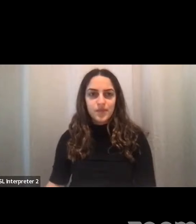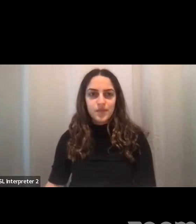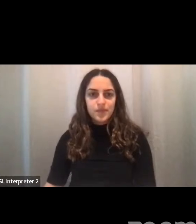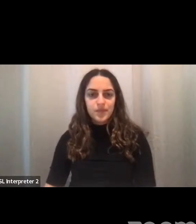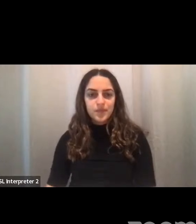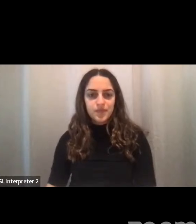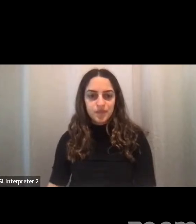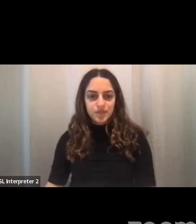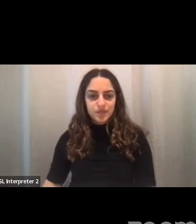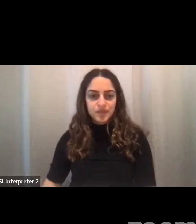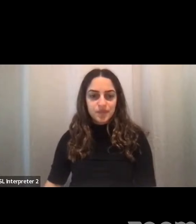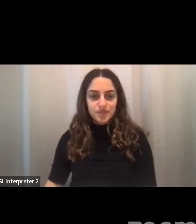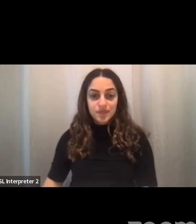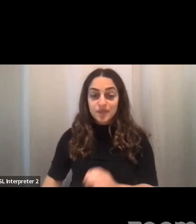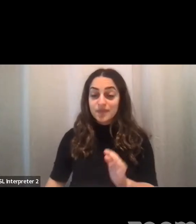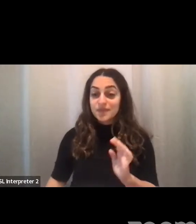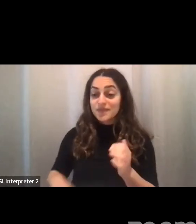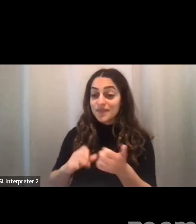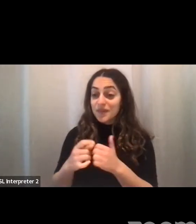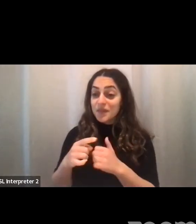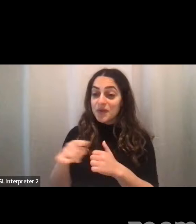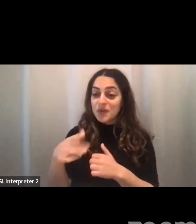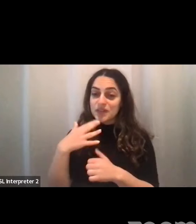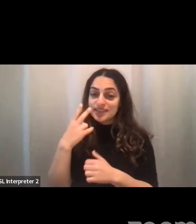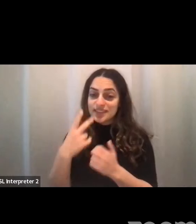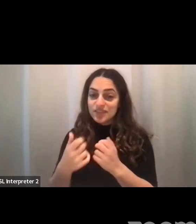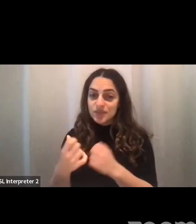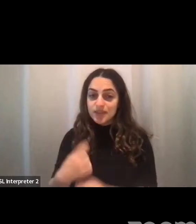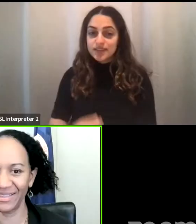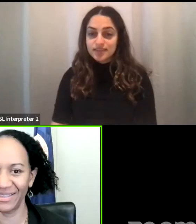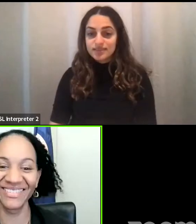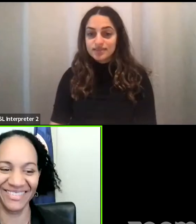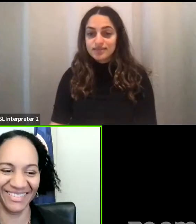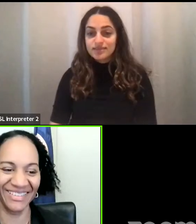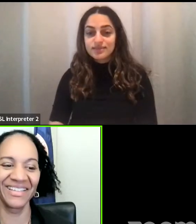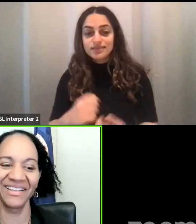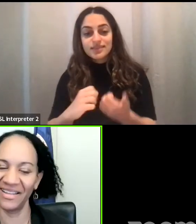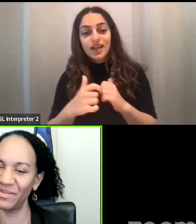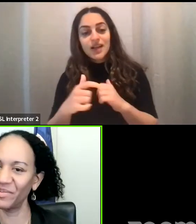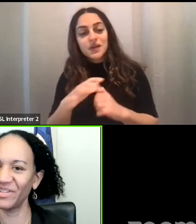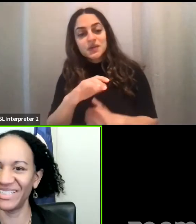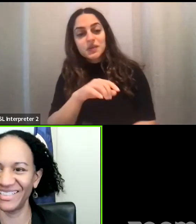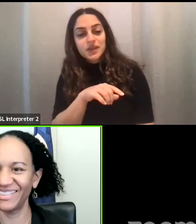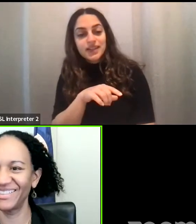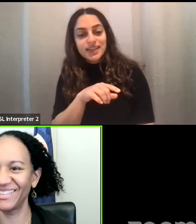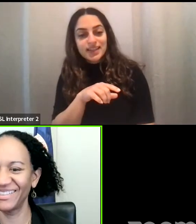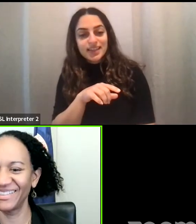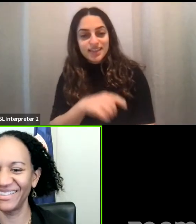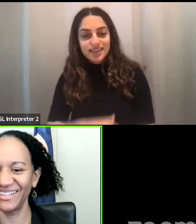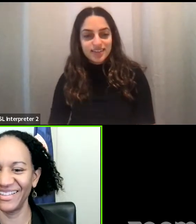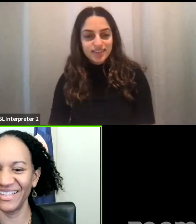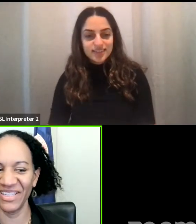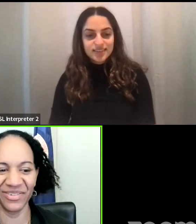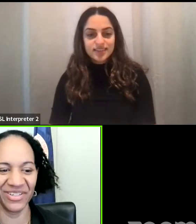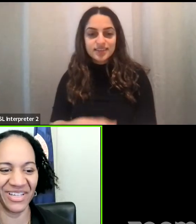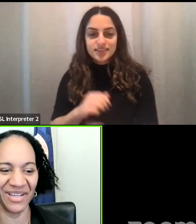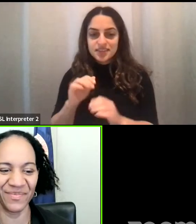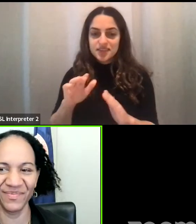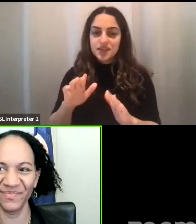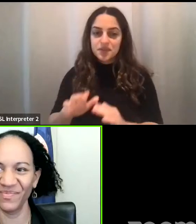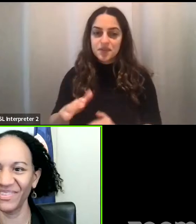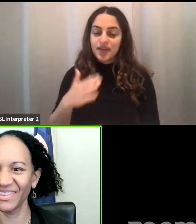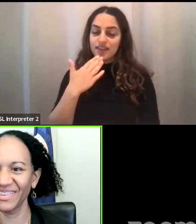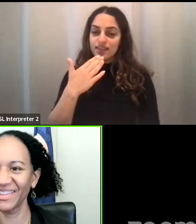hey how are you good to see everybody how you doing this later i'm great thank you for your